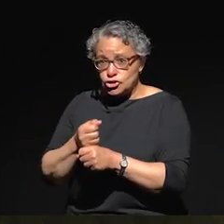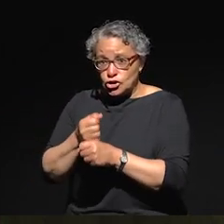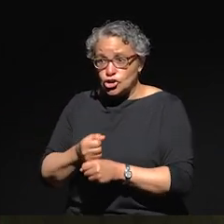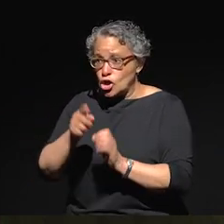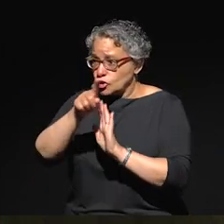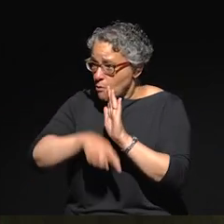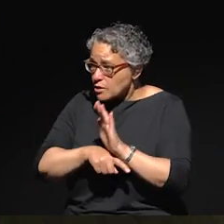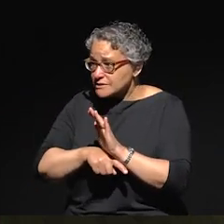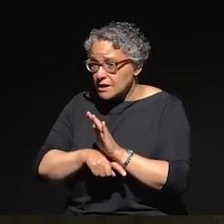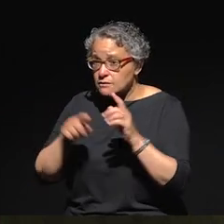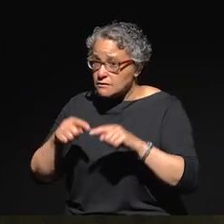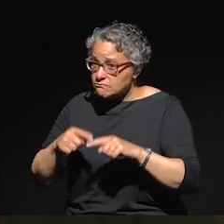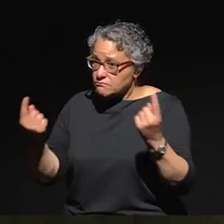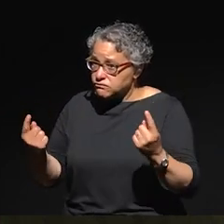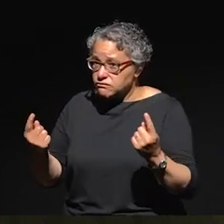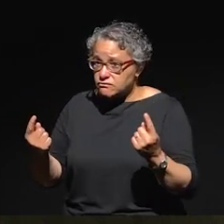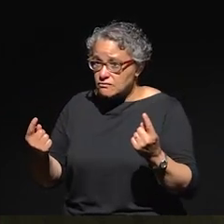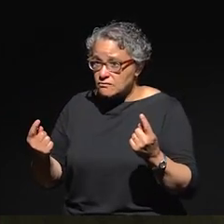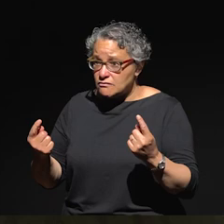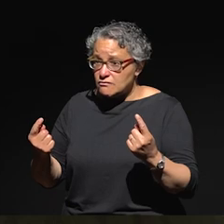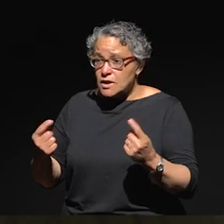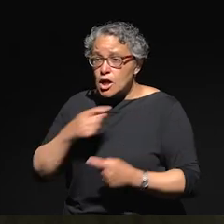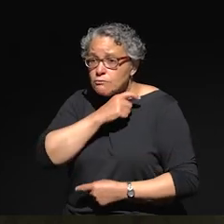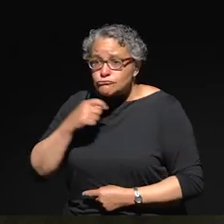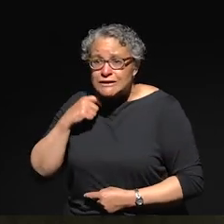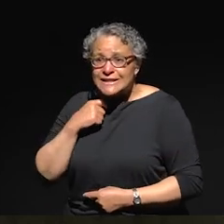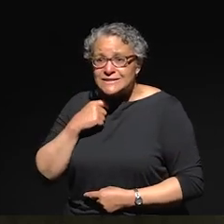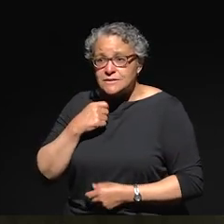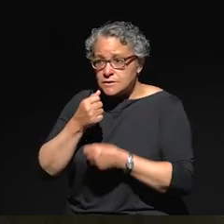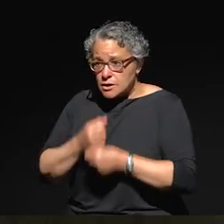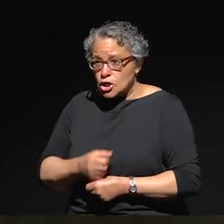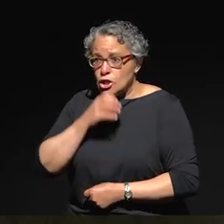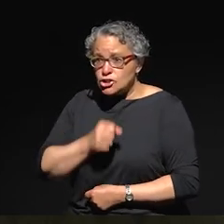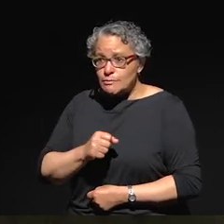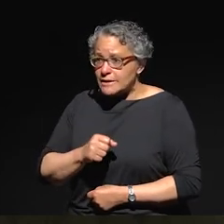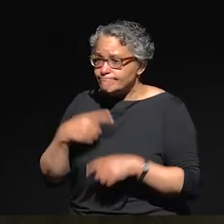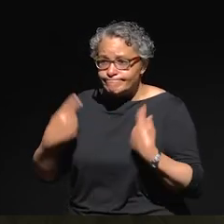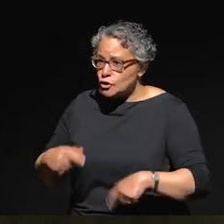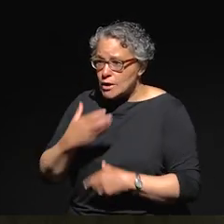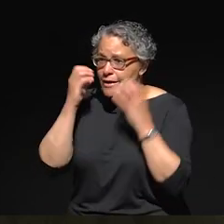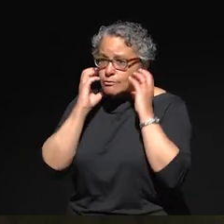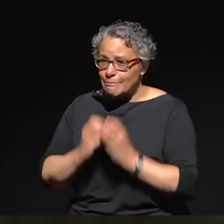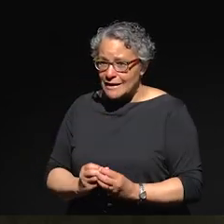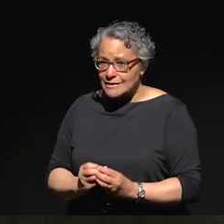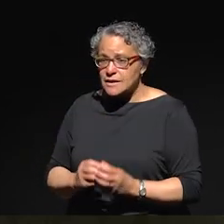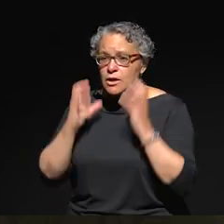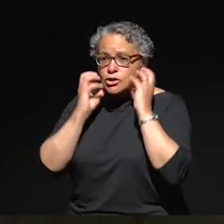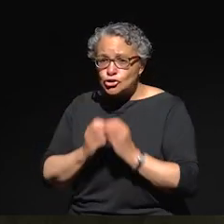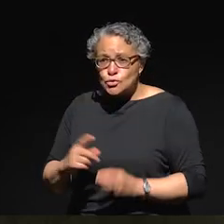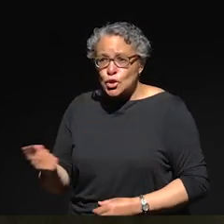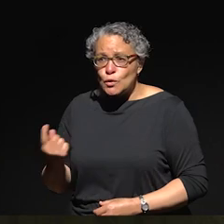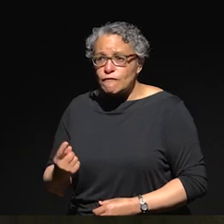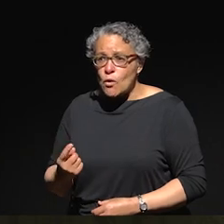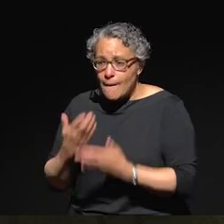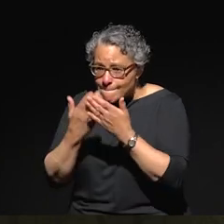church policy. Like priests, clergy was not supposed to wear beards. That was for the Orthodox Church and for Jews and Muslims, all the ones who got